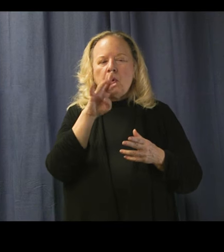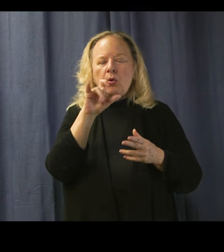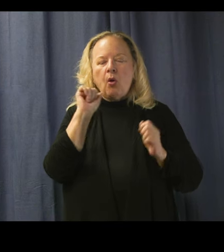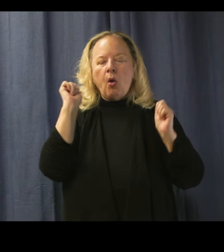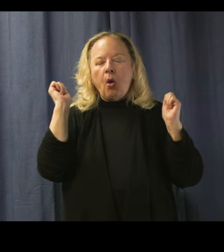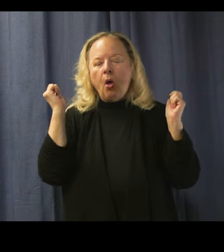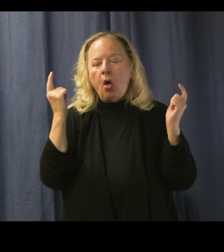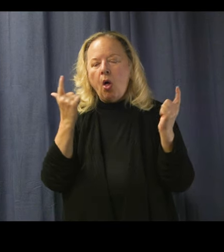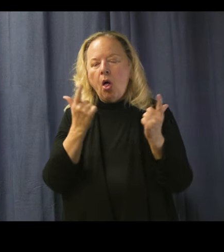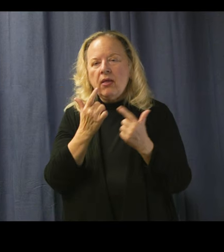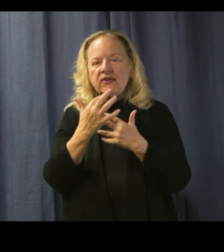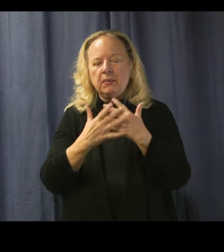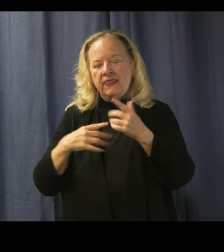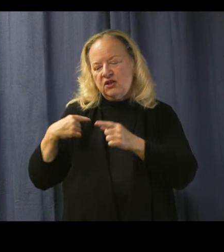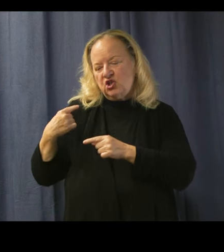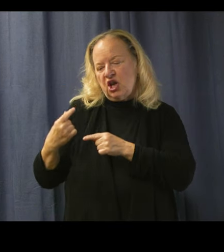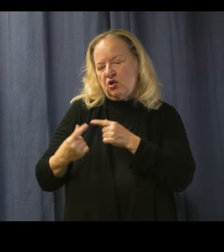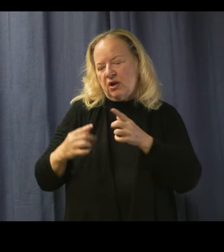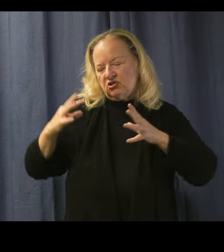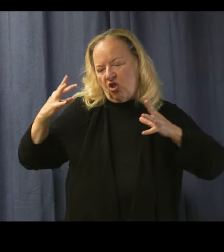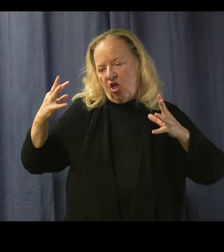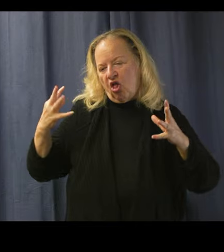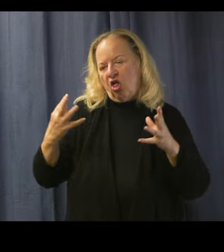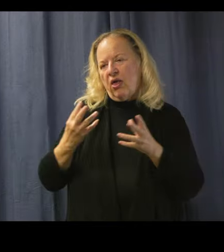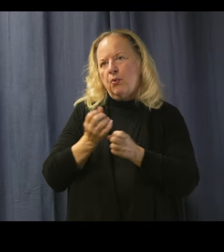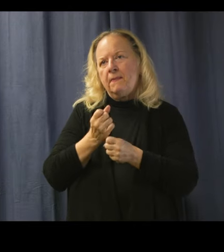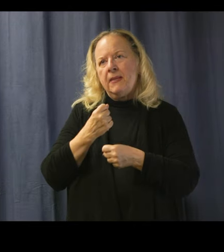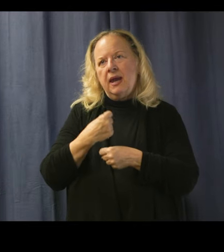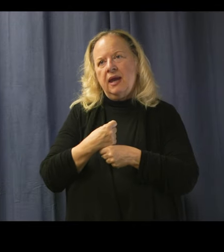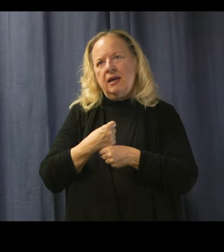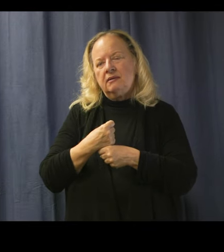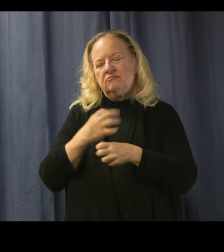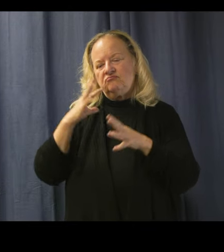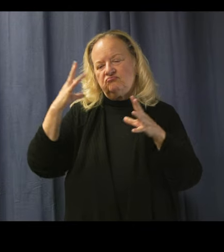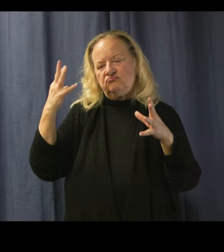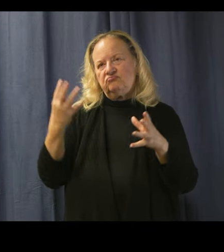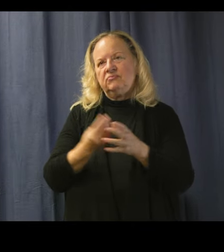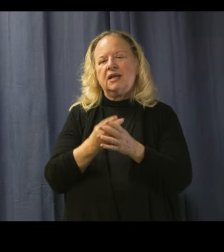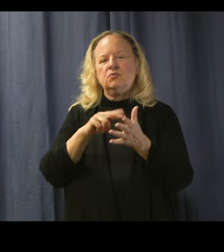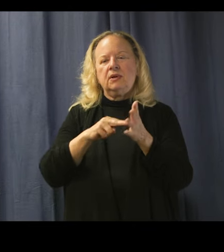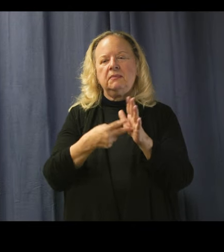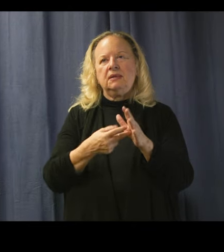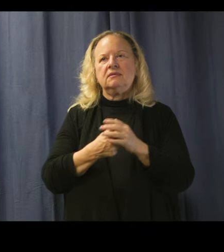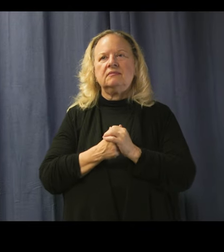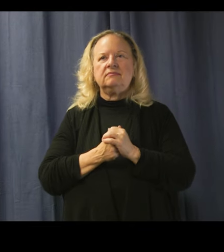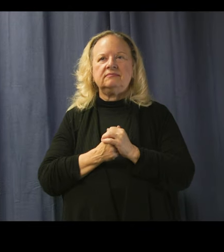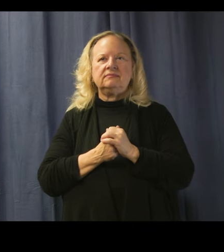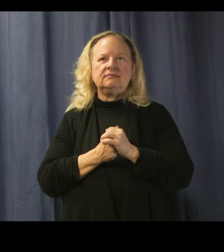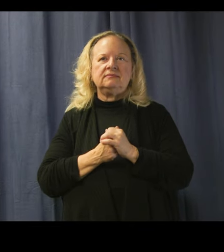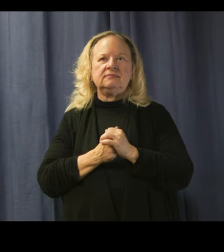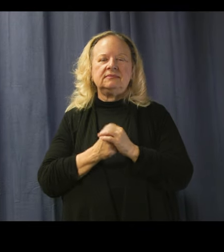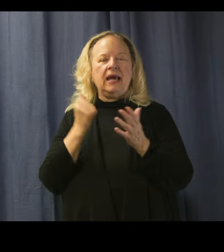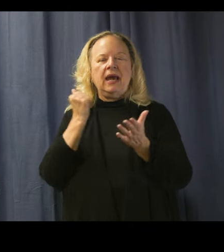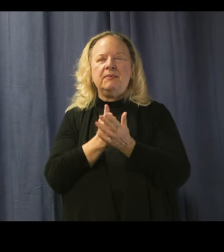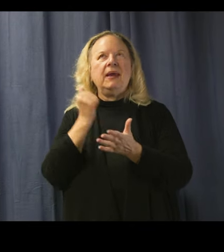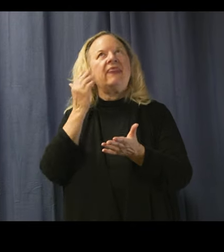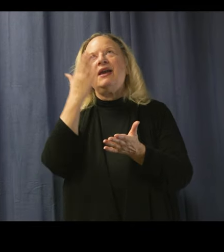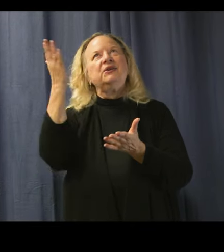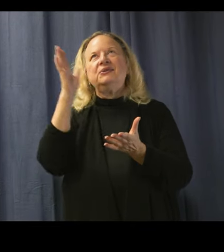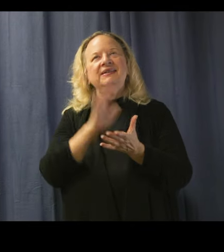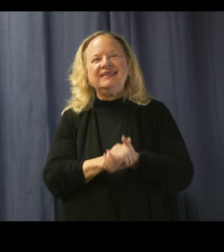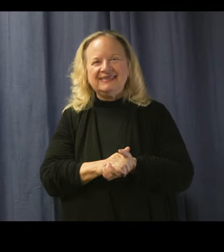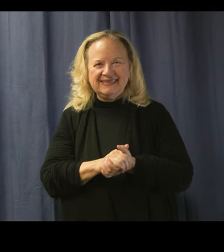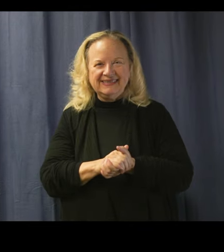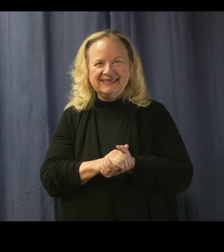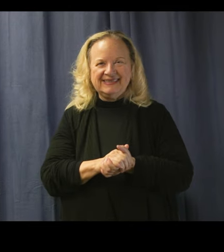the bloods, all of the generation that will never be born are now crying out from the ground. Amen. Thank you.